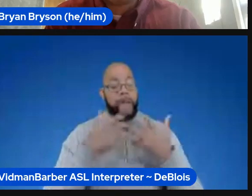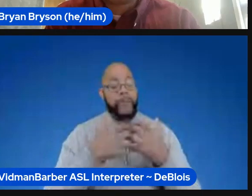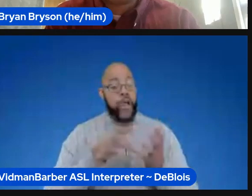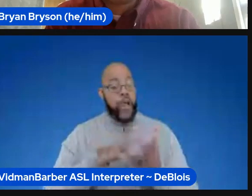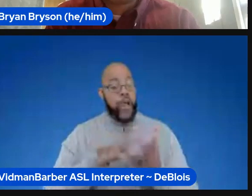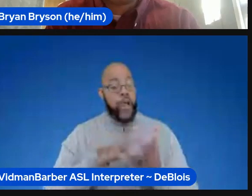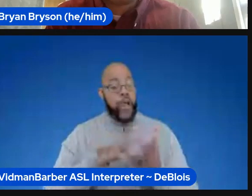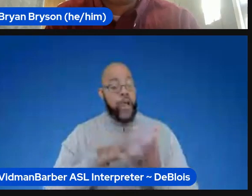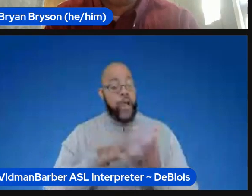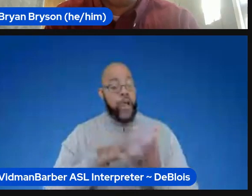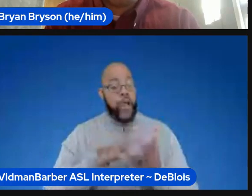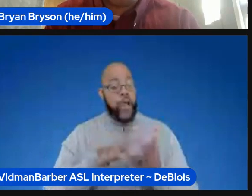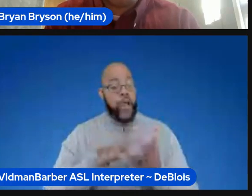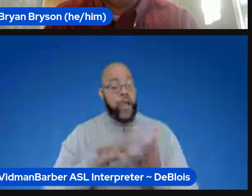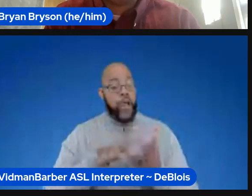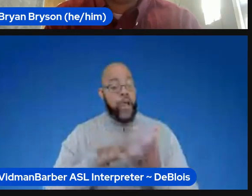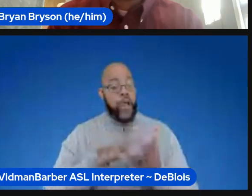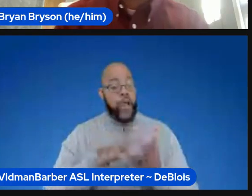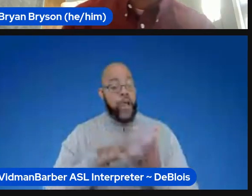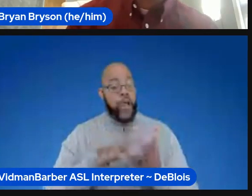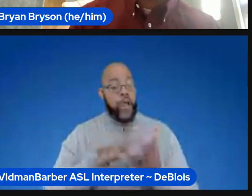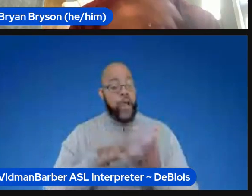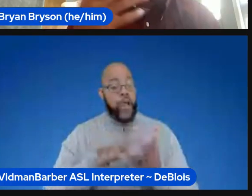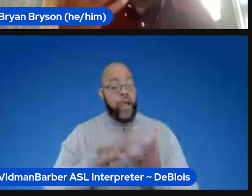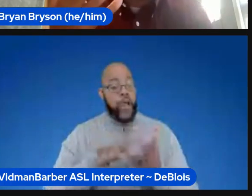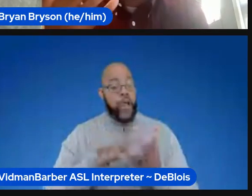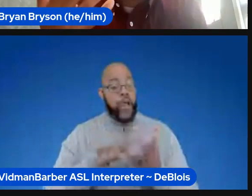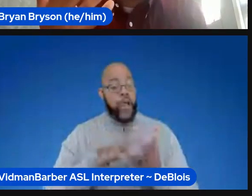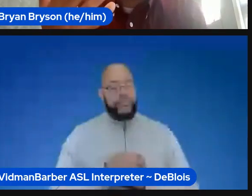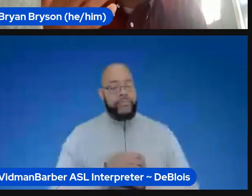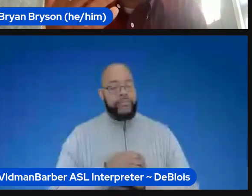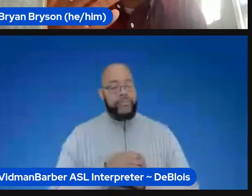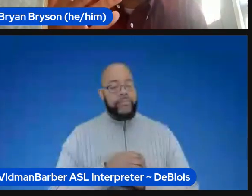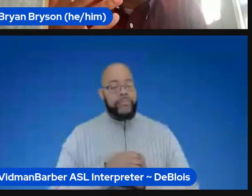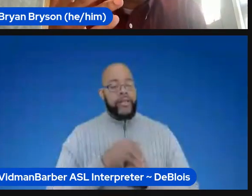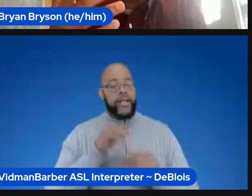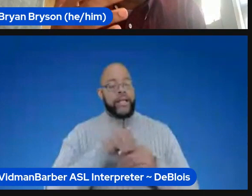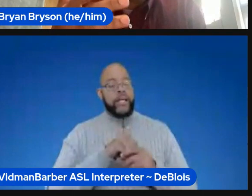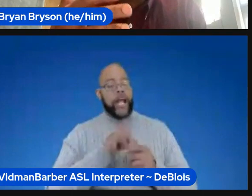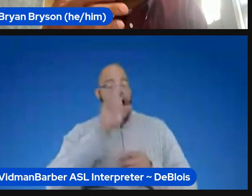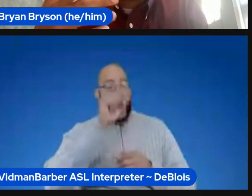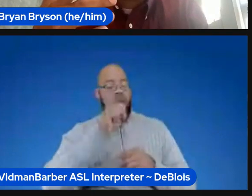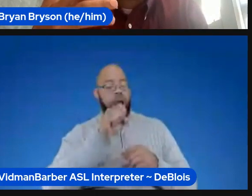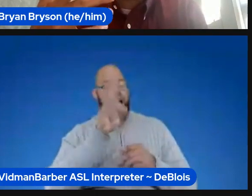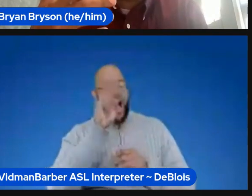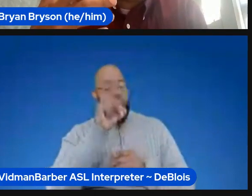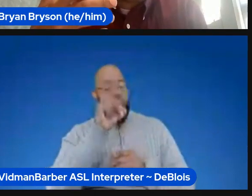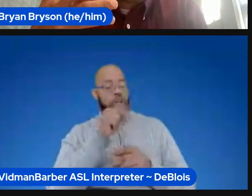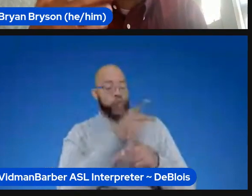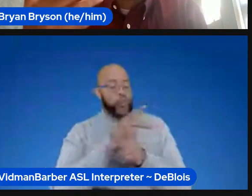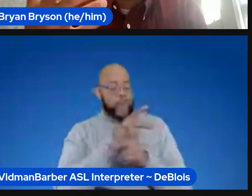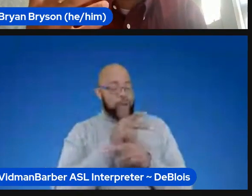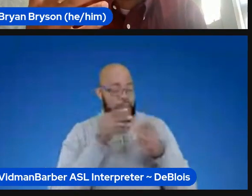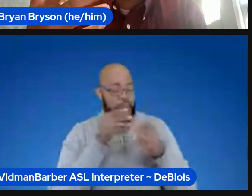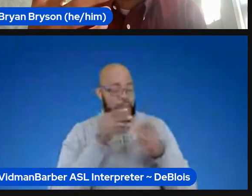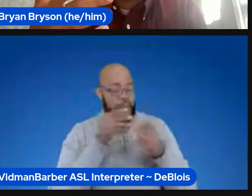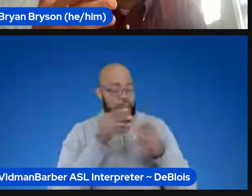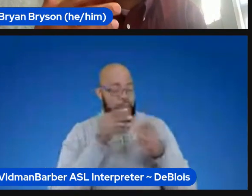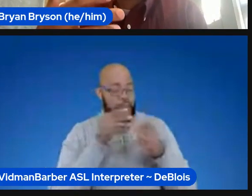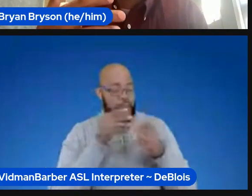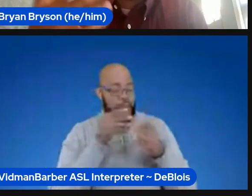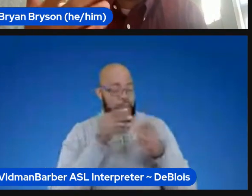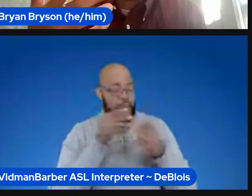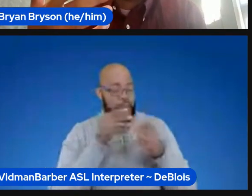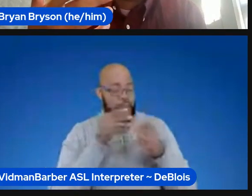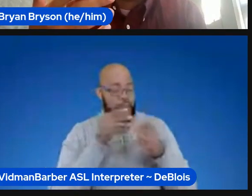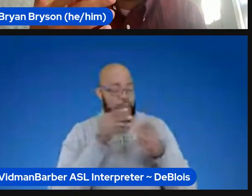that allows us to, in an unsupervised manner, make predictions